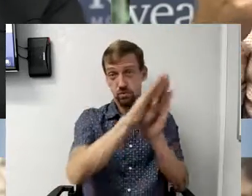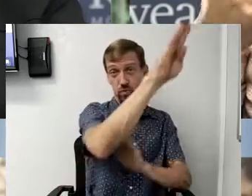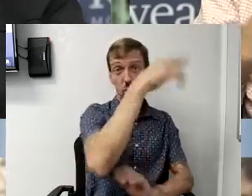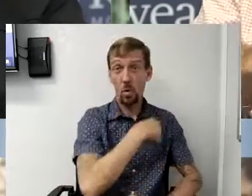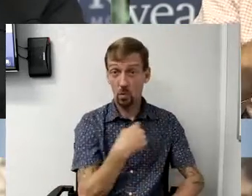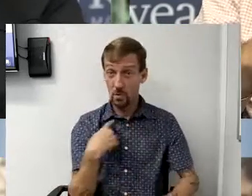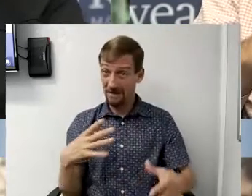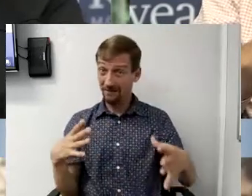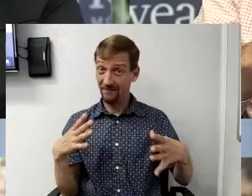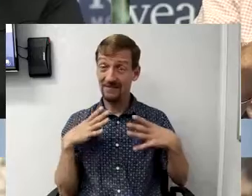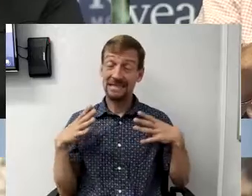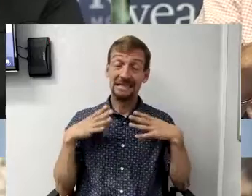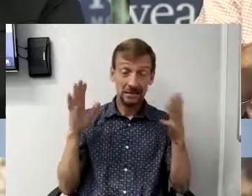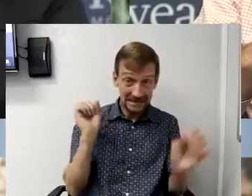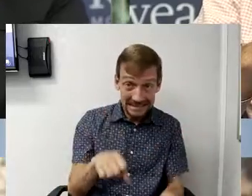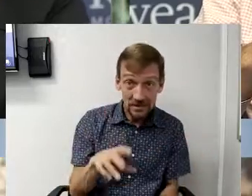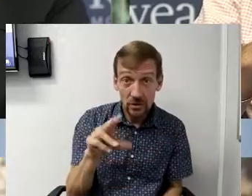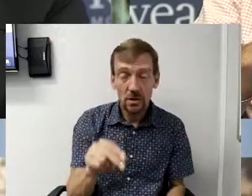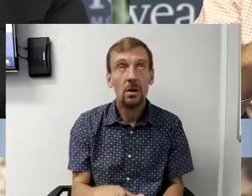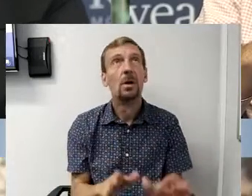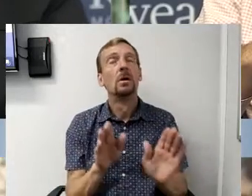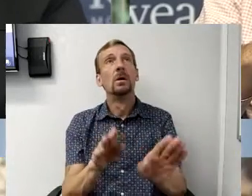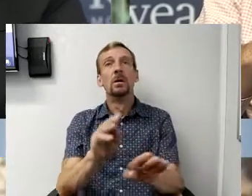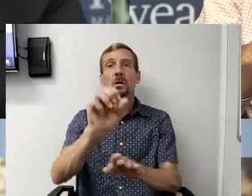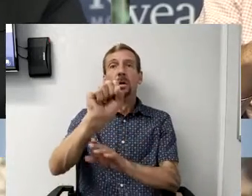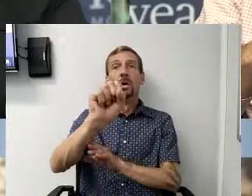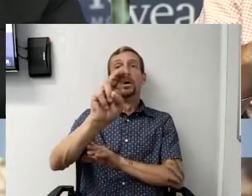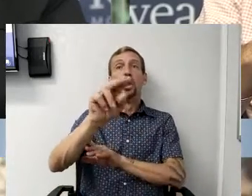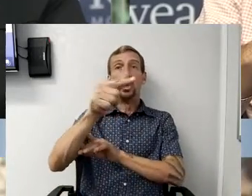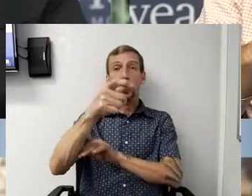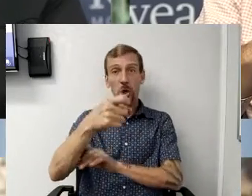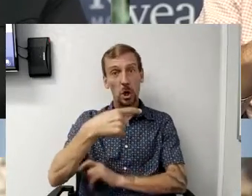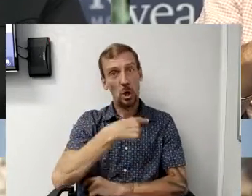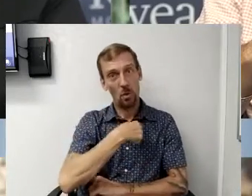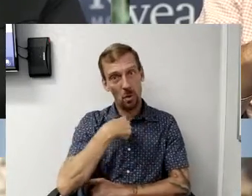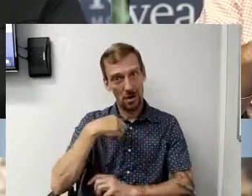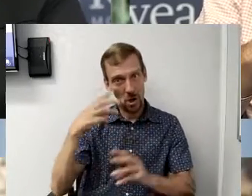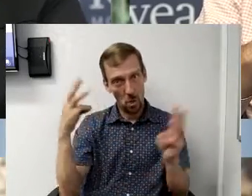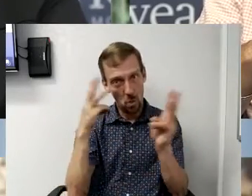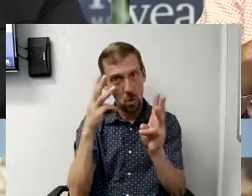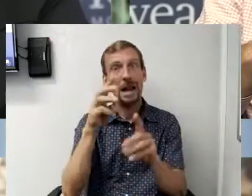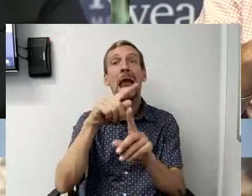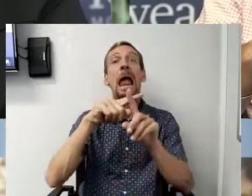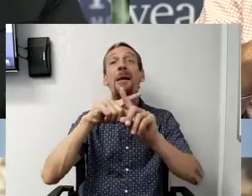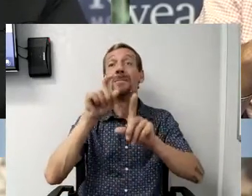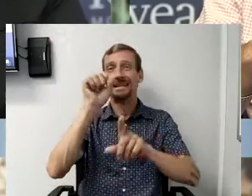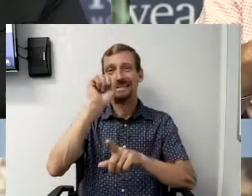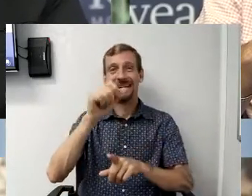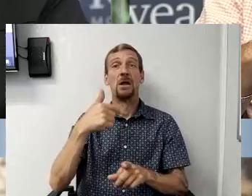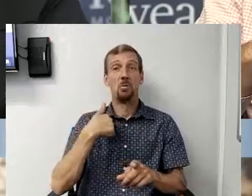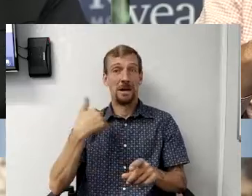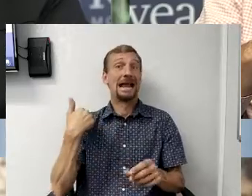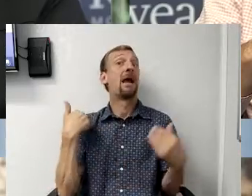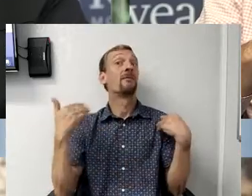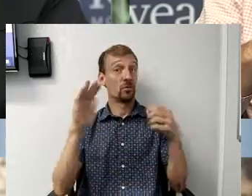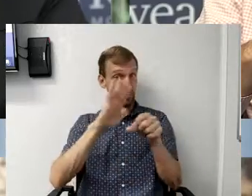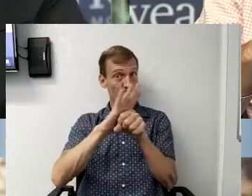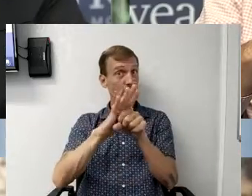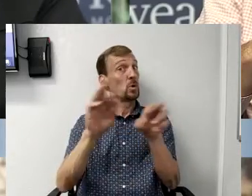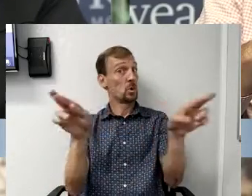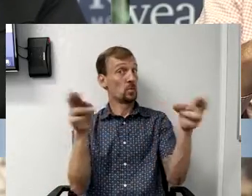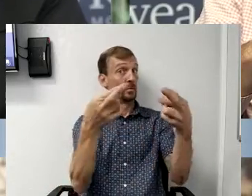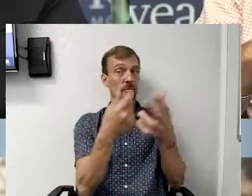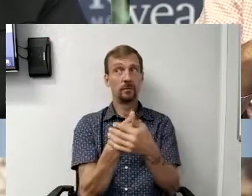we're always worried about surge, Right. But we do have capacity. I